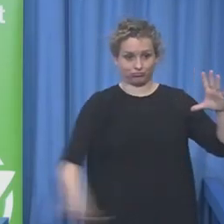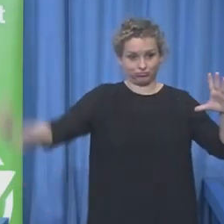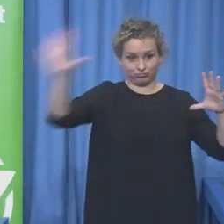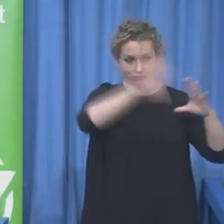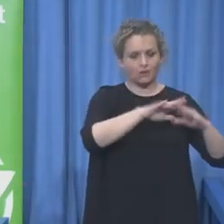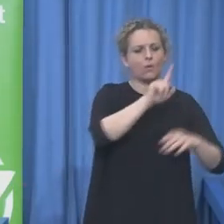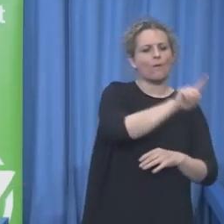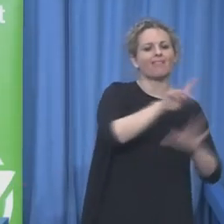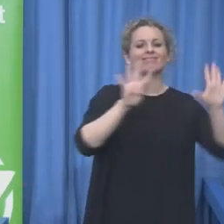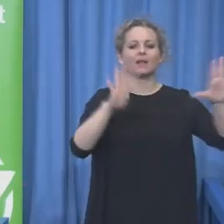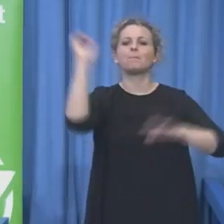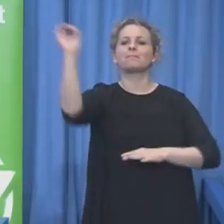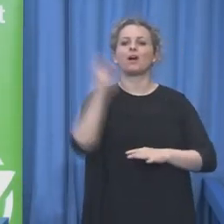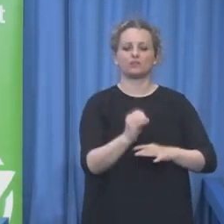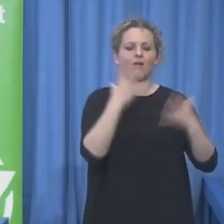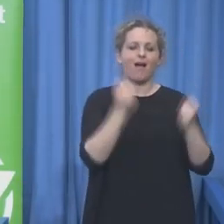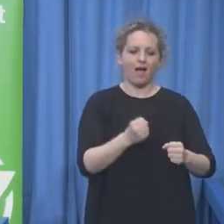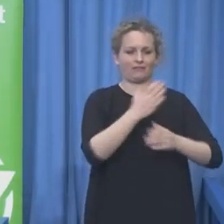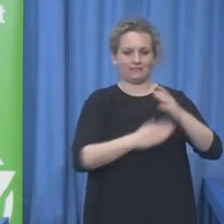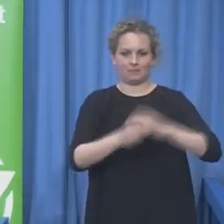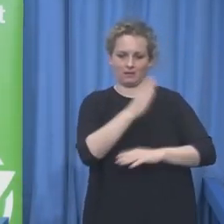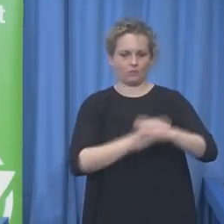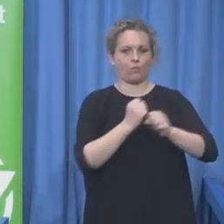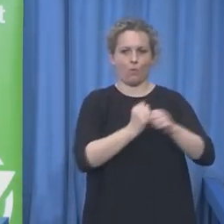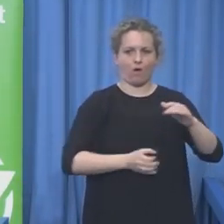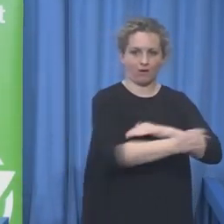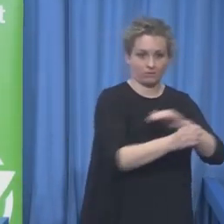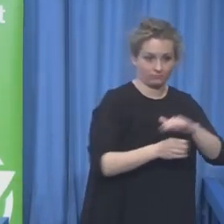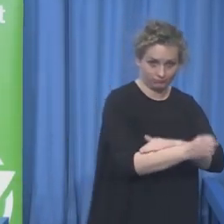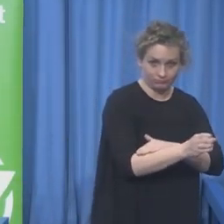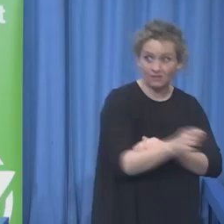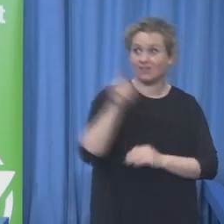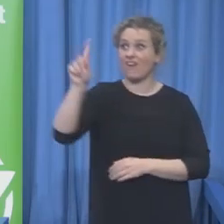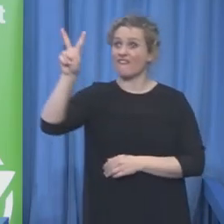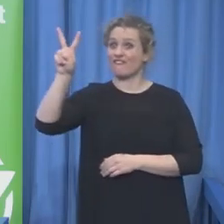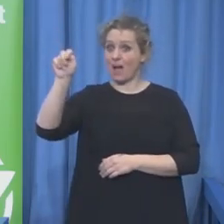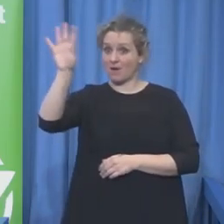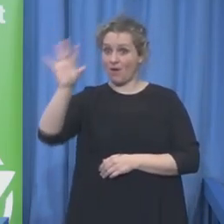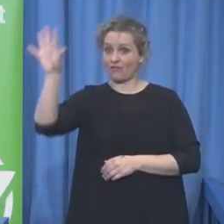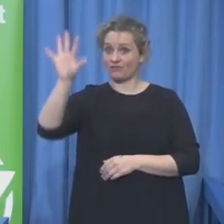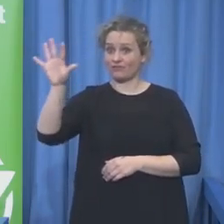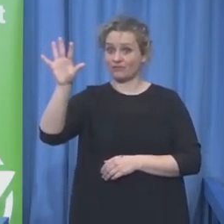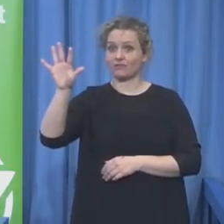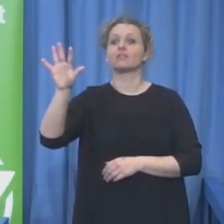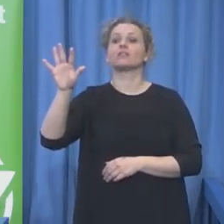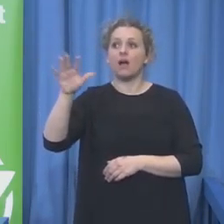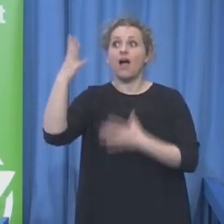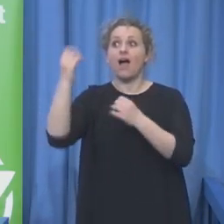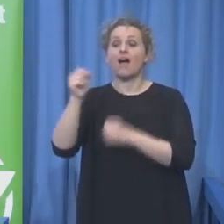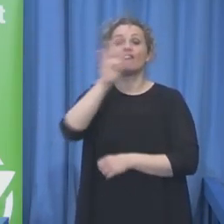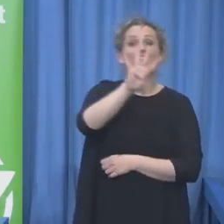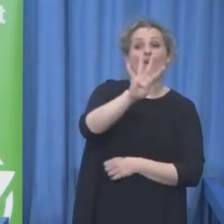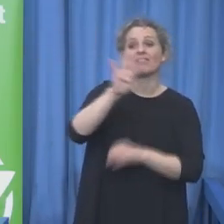because our Medicaid services is requiring people to be involved more in the community and not in segregated settings. So hopefully those